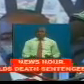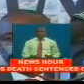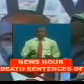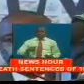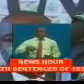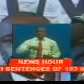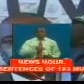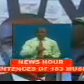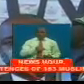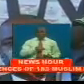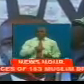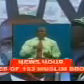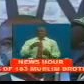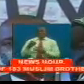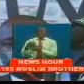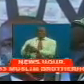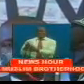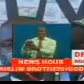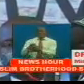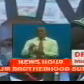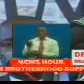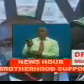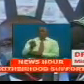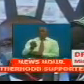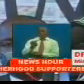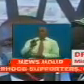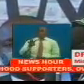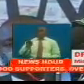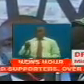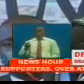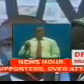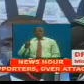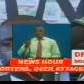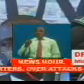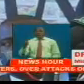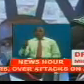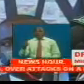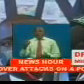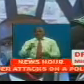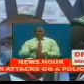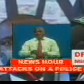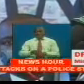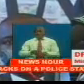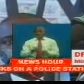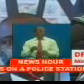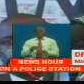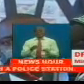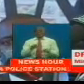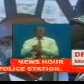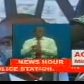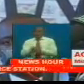we are shedding 440 megawatts during off-peak against